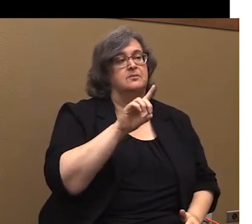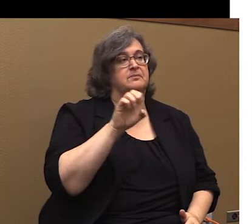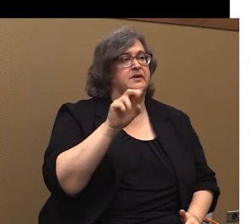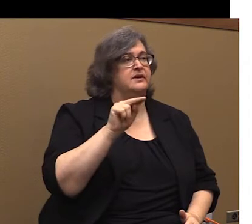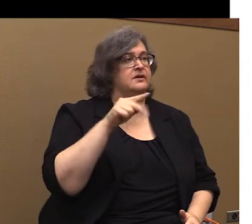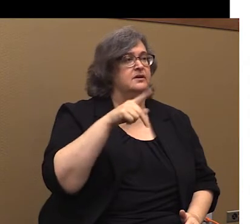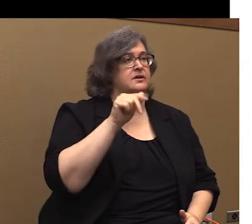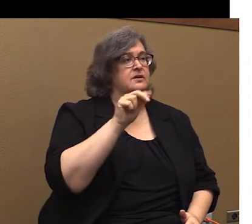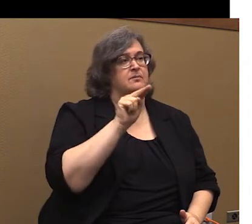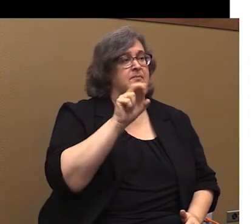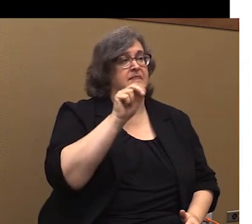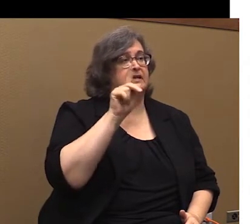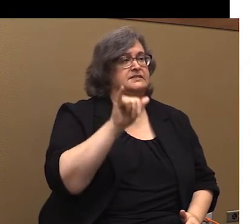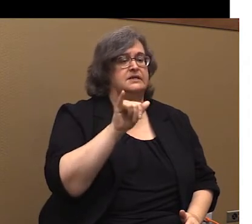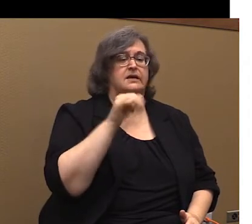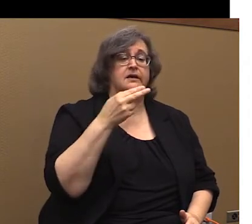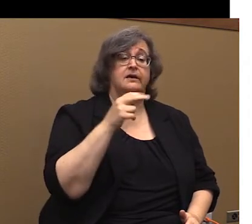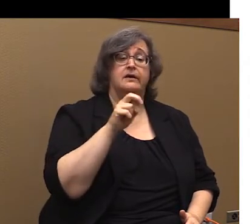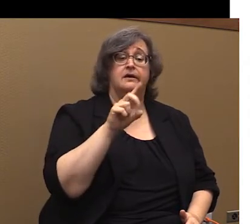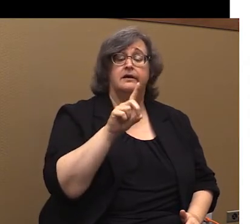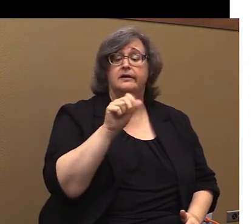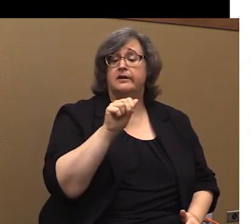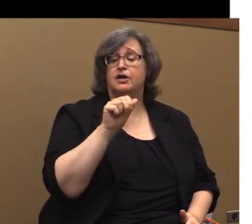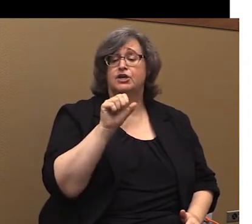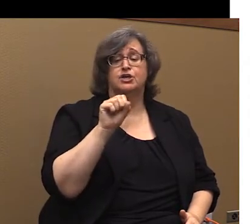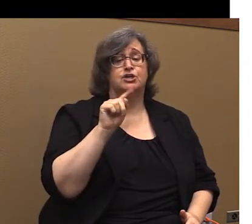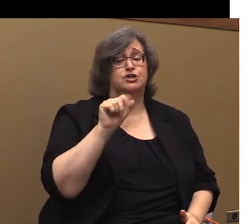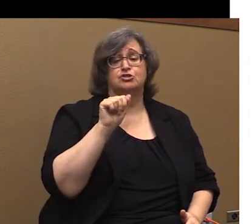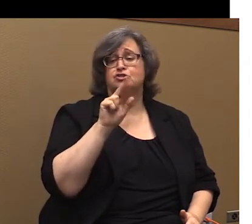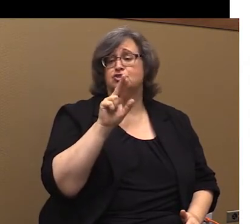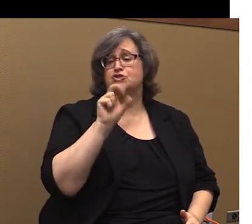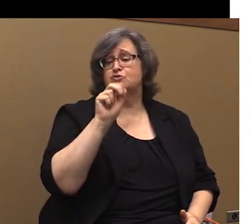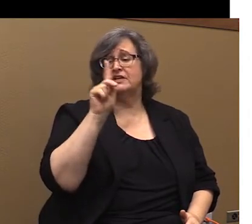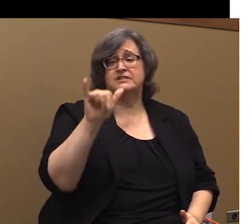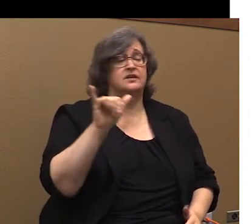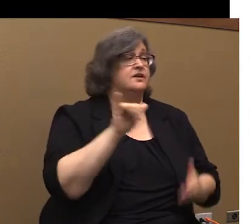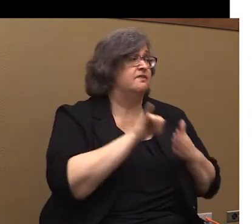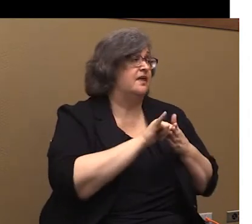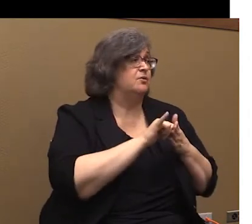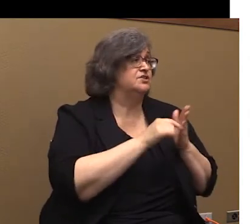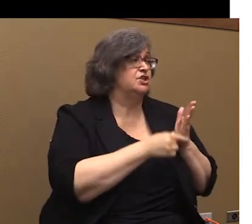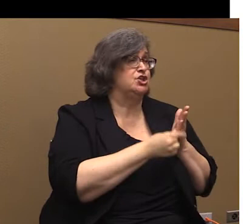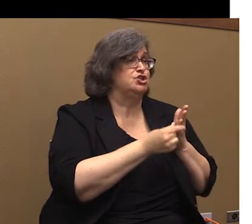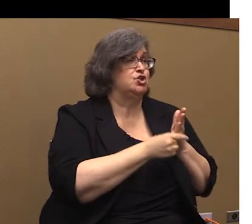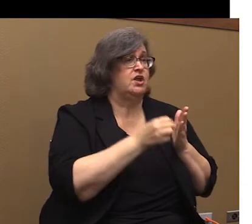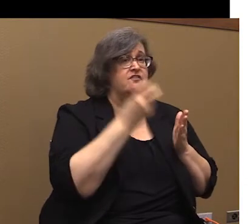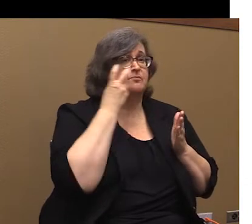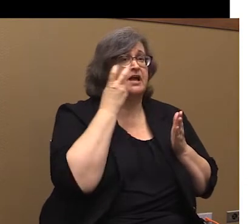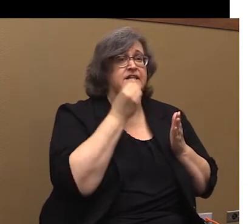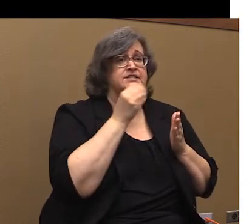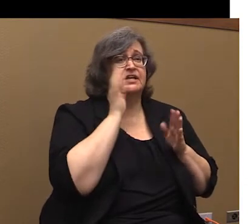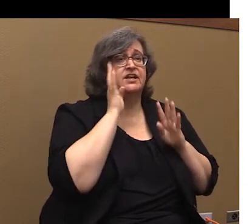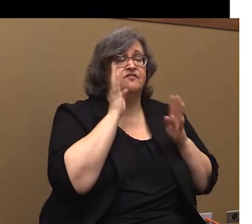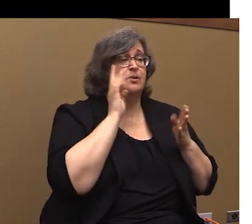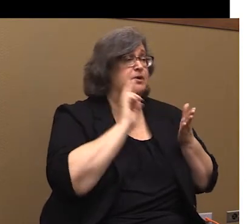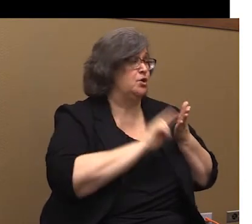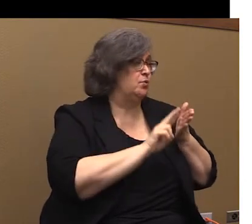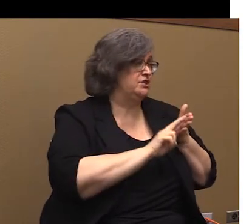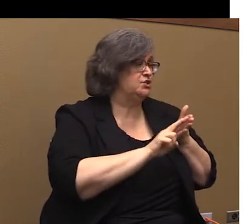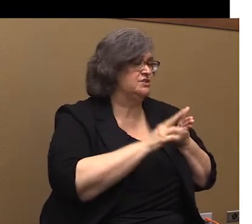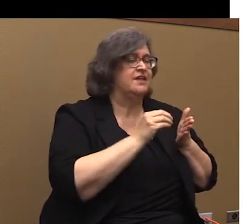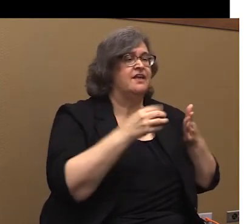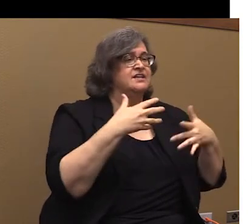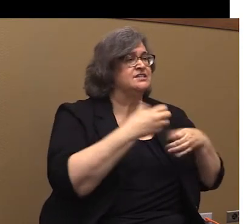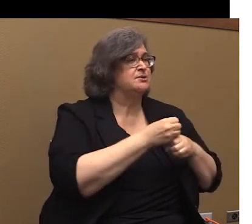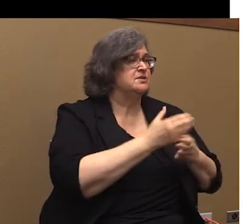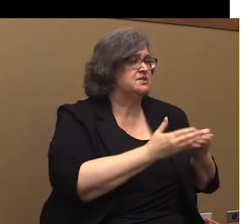Eli Medin, Kaplansky, Hedda Ostrowski, and that was published in the Journal of Blindness and